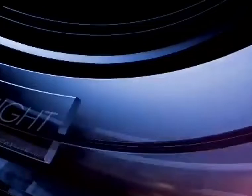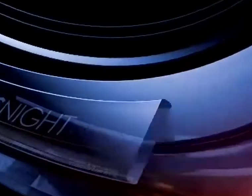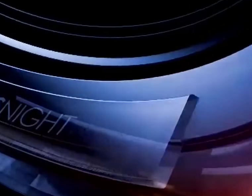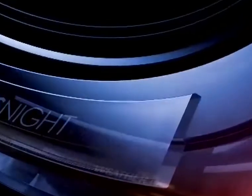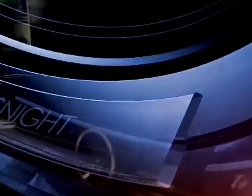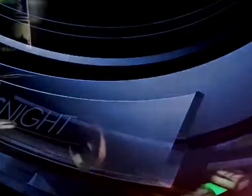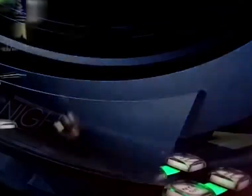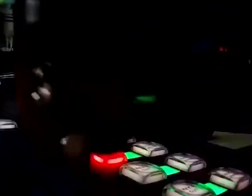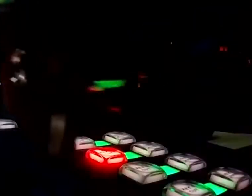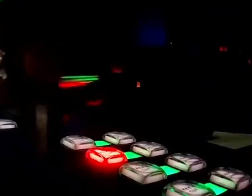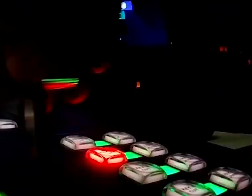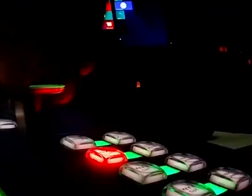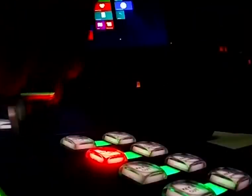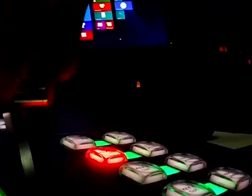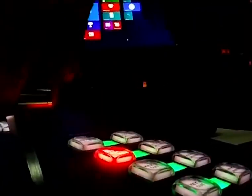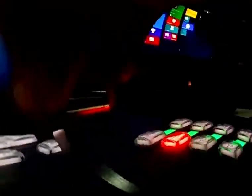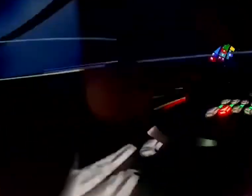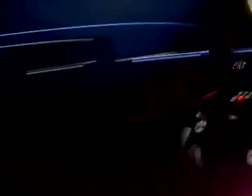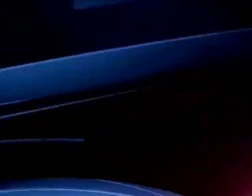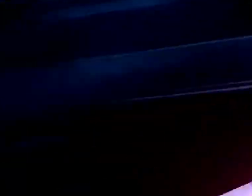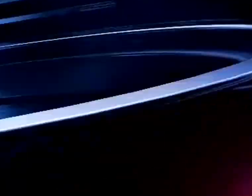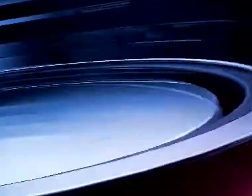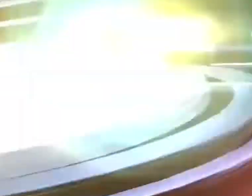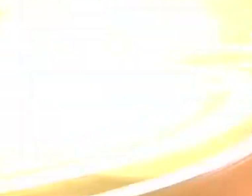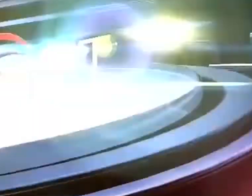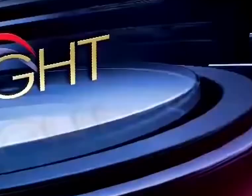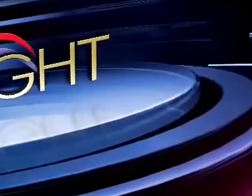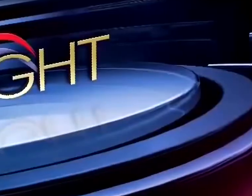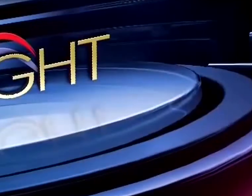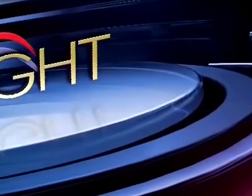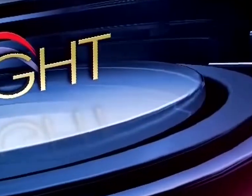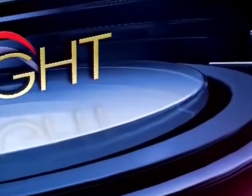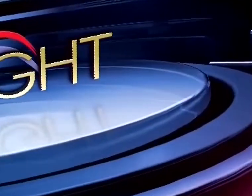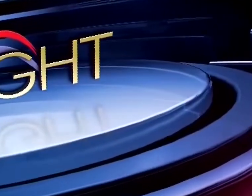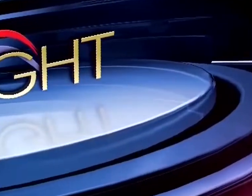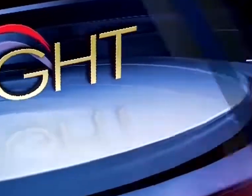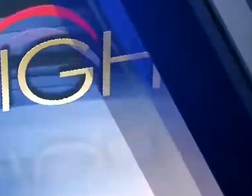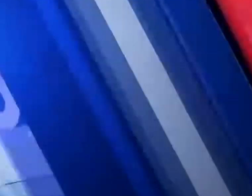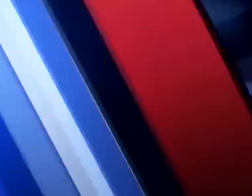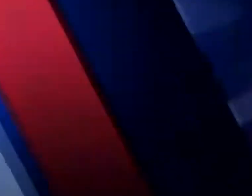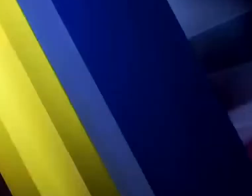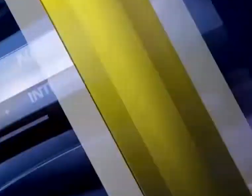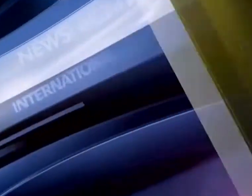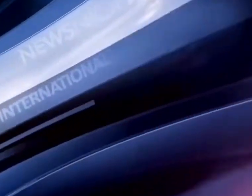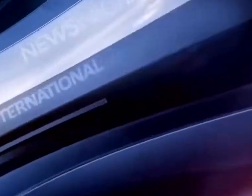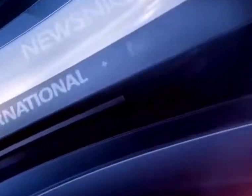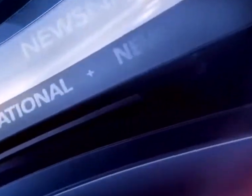Broadcasting from our studios in the Pine St. Michael, this is CBC Newsnight, starting now.